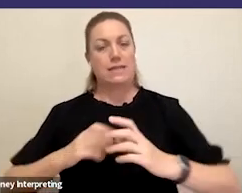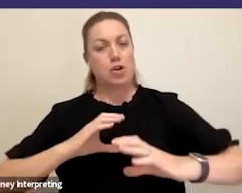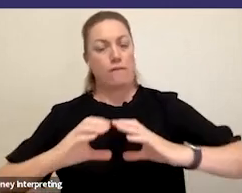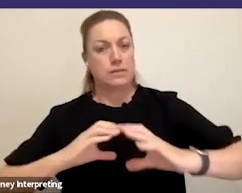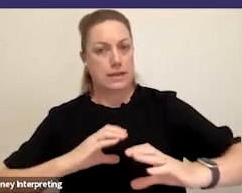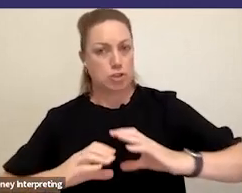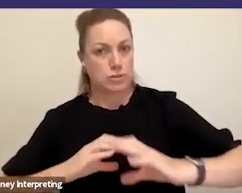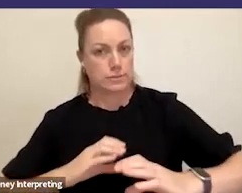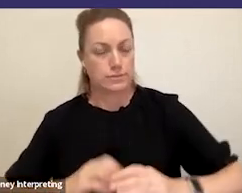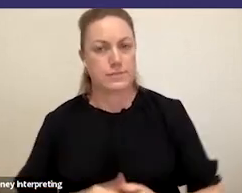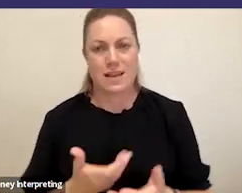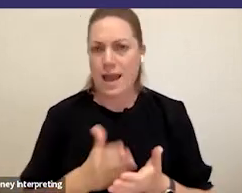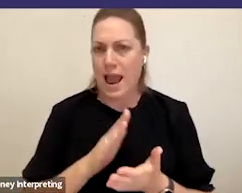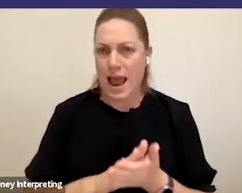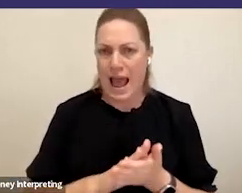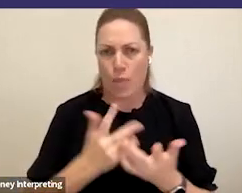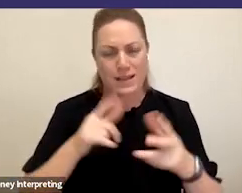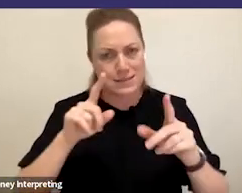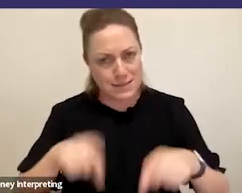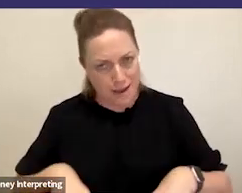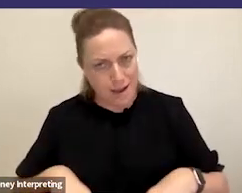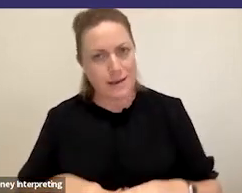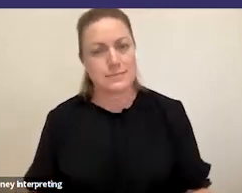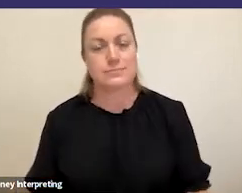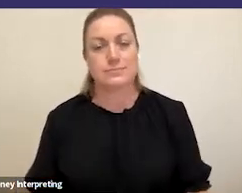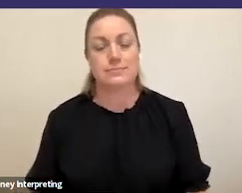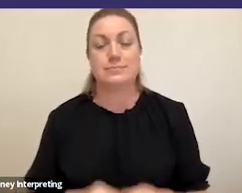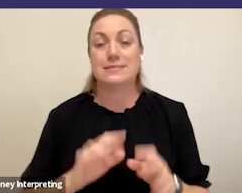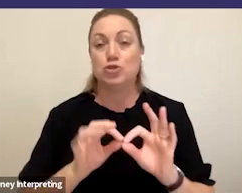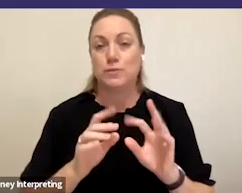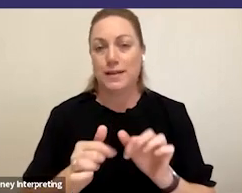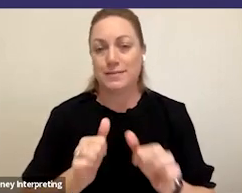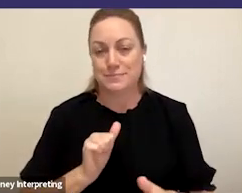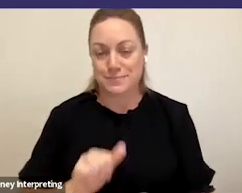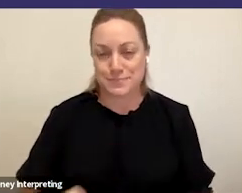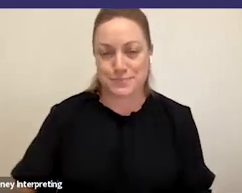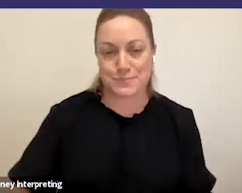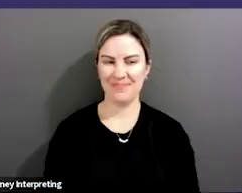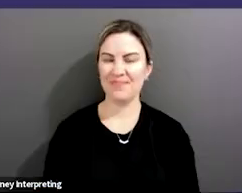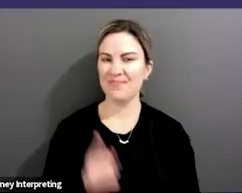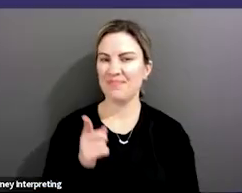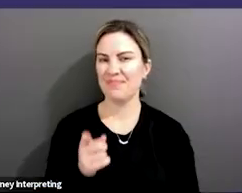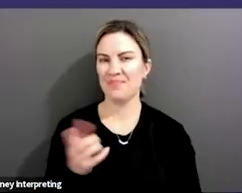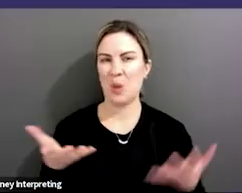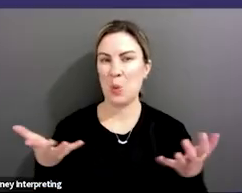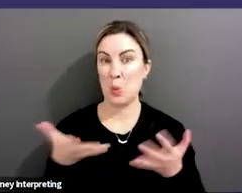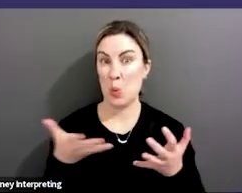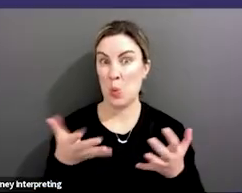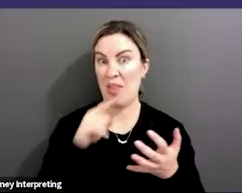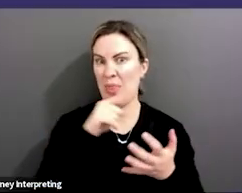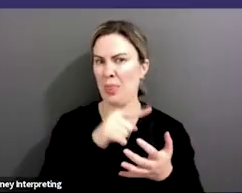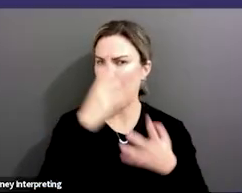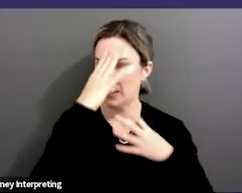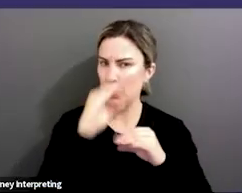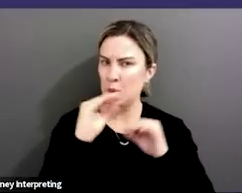conversations and how do these conversations get started. So that's where the PSEP education stream of this research was